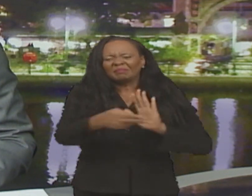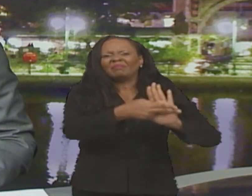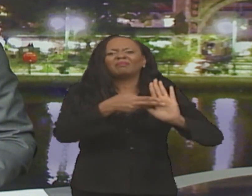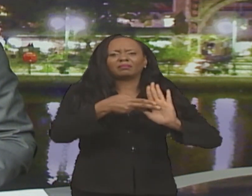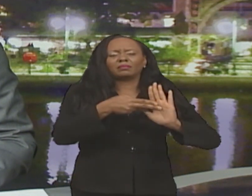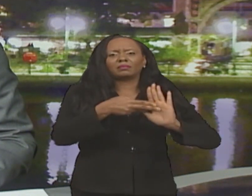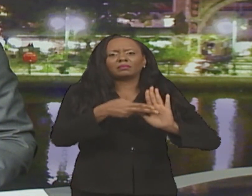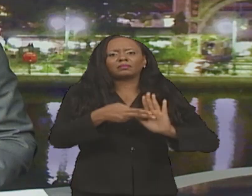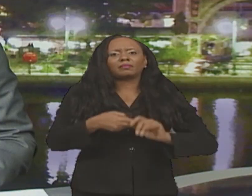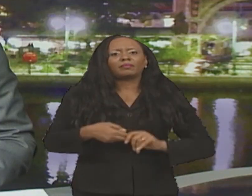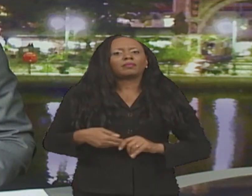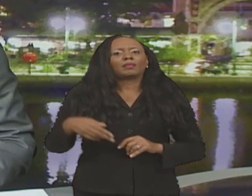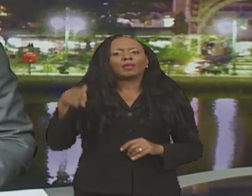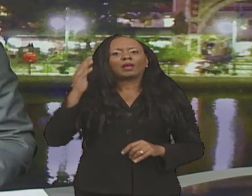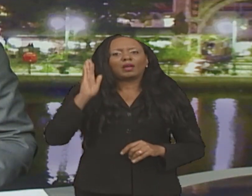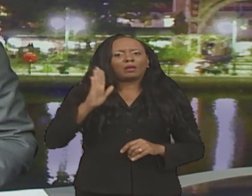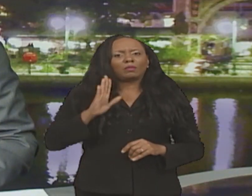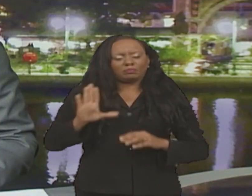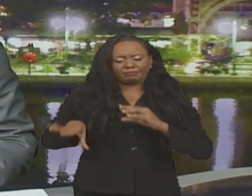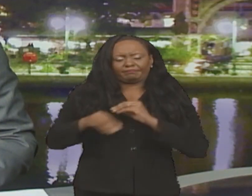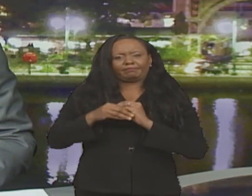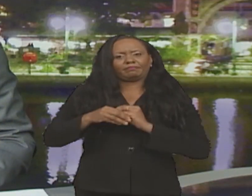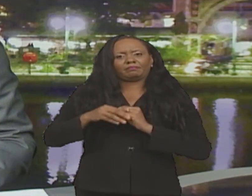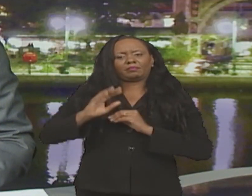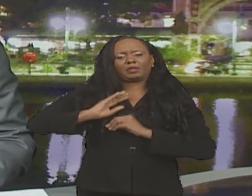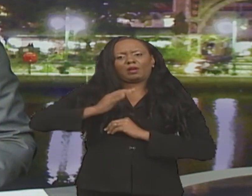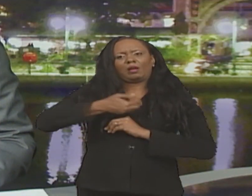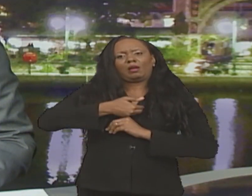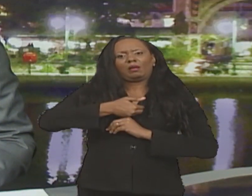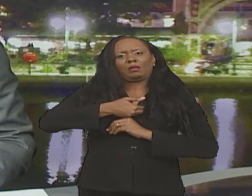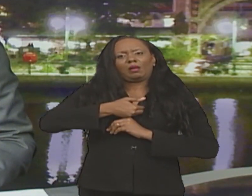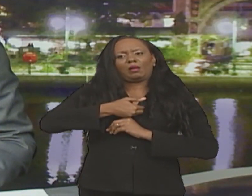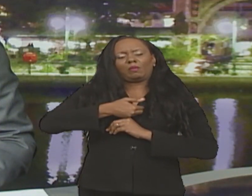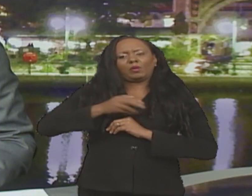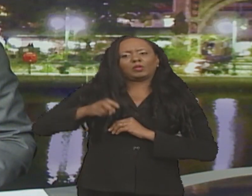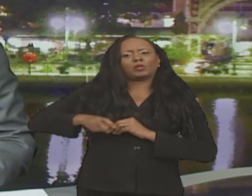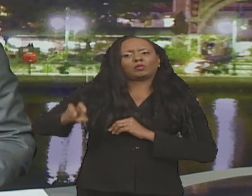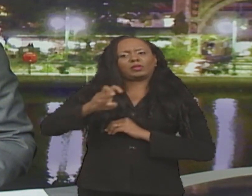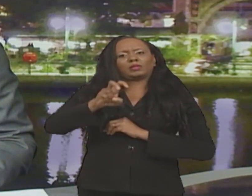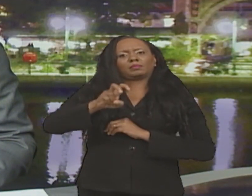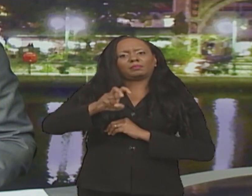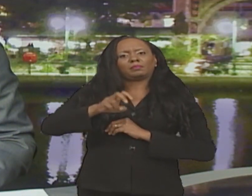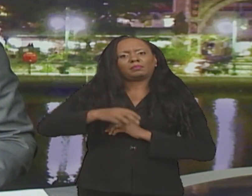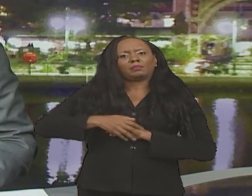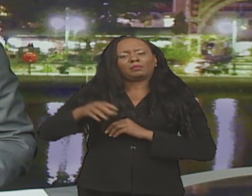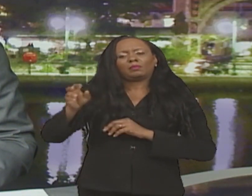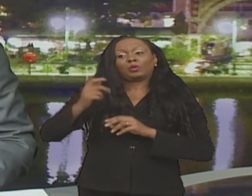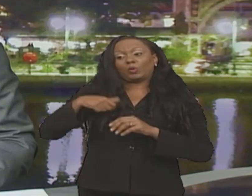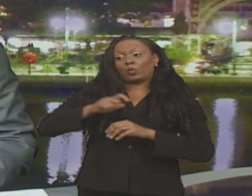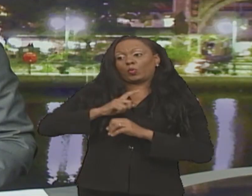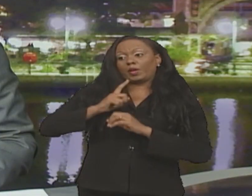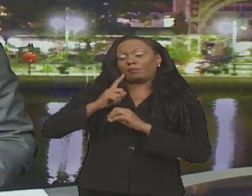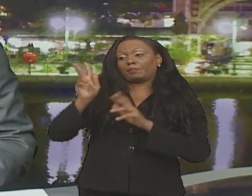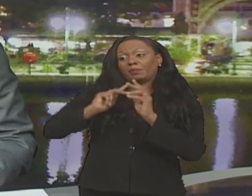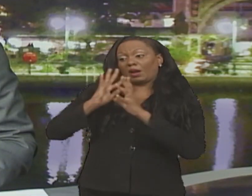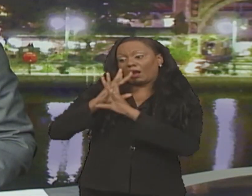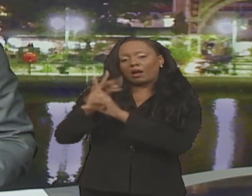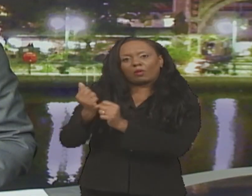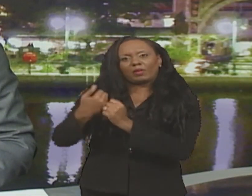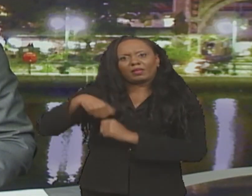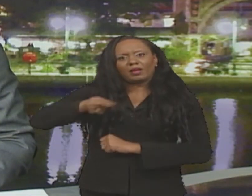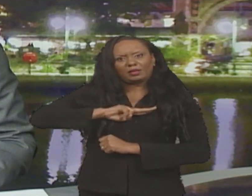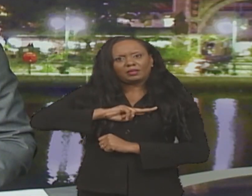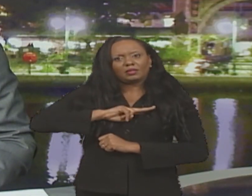move will add to the island's tourism product. He says Barbados has been able to attract visitors because of certain inherent qualities of the